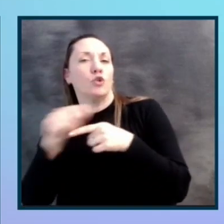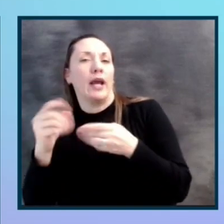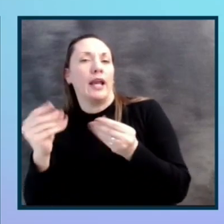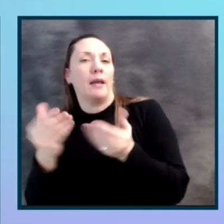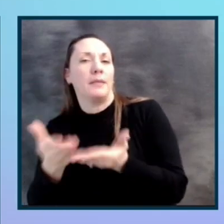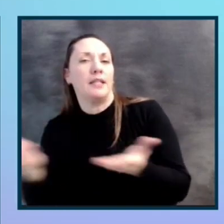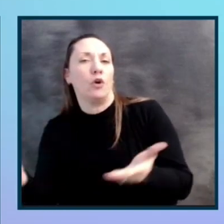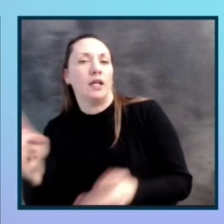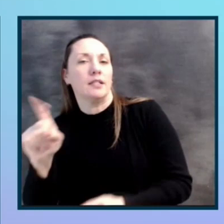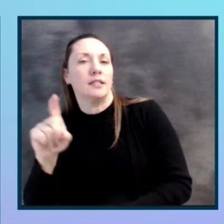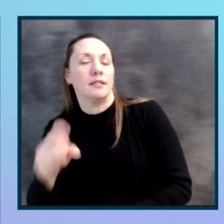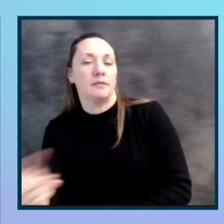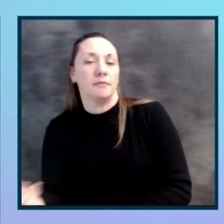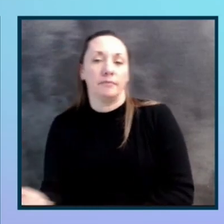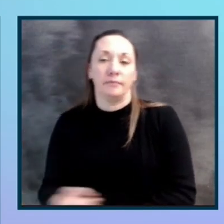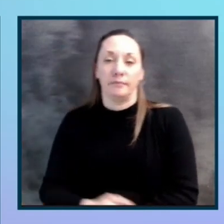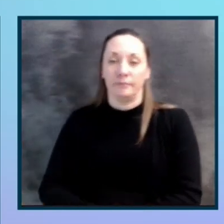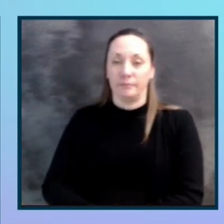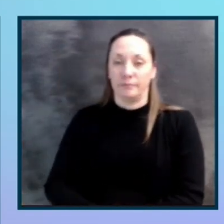materials?